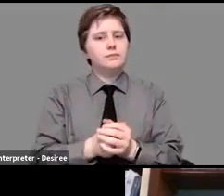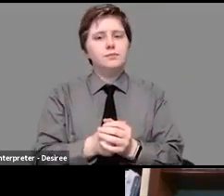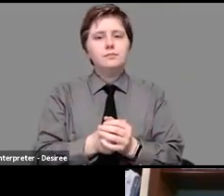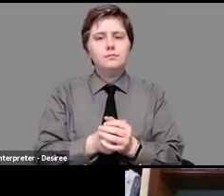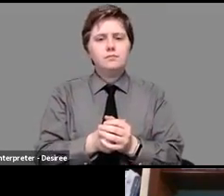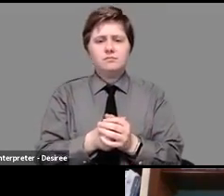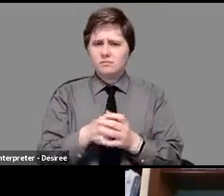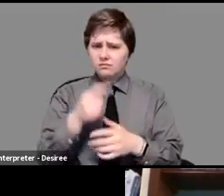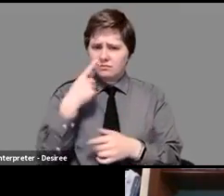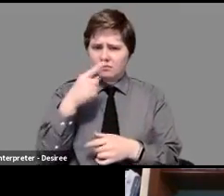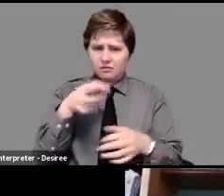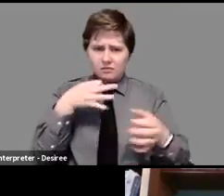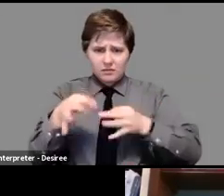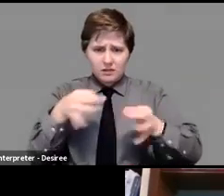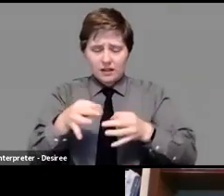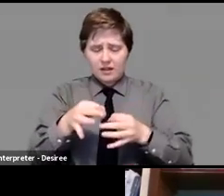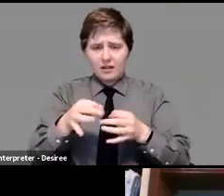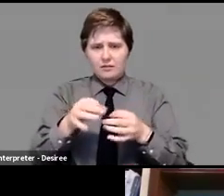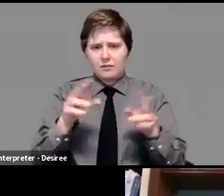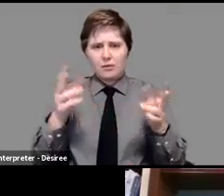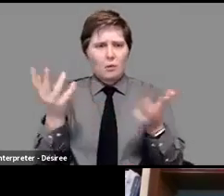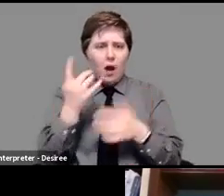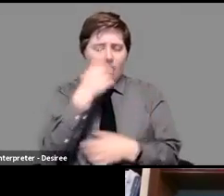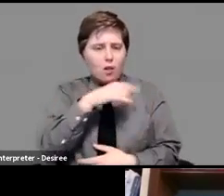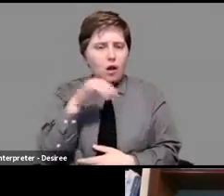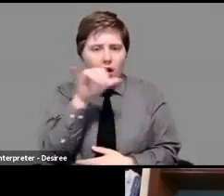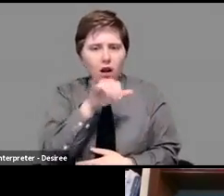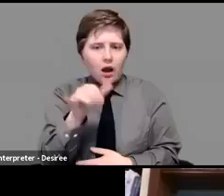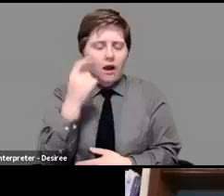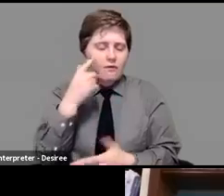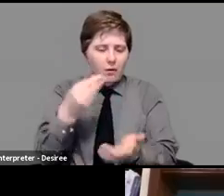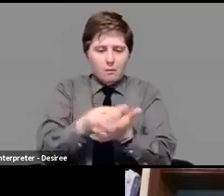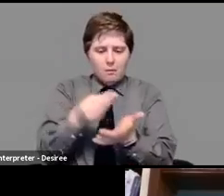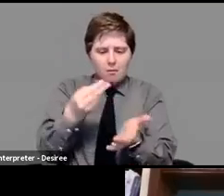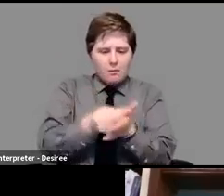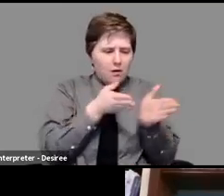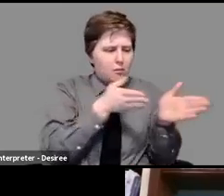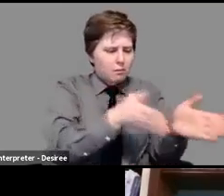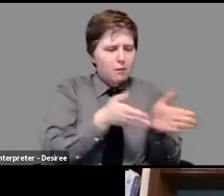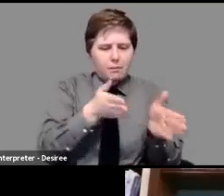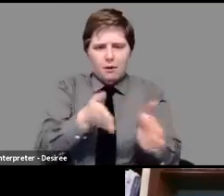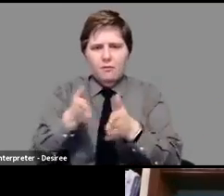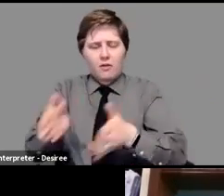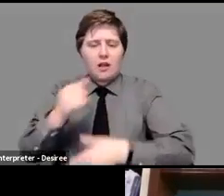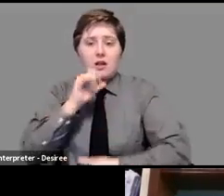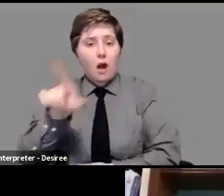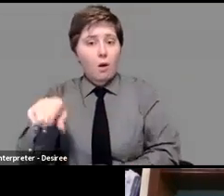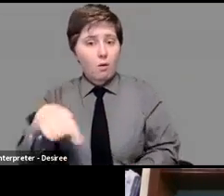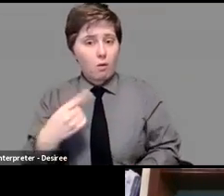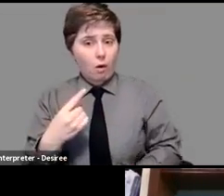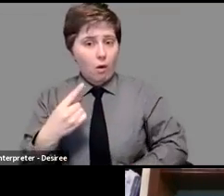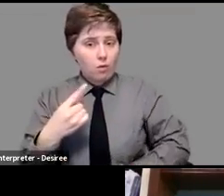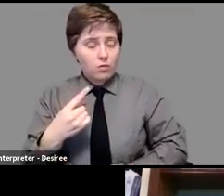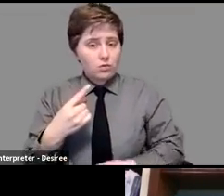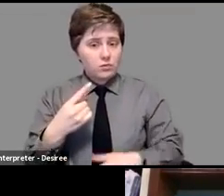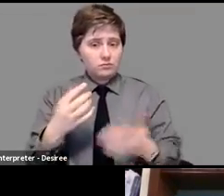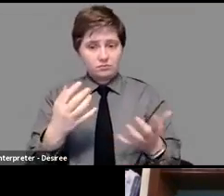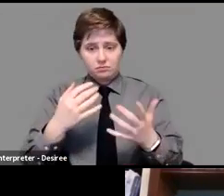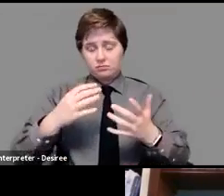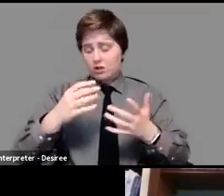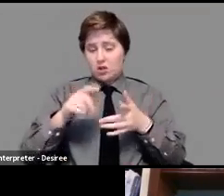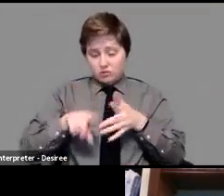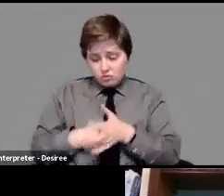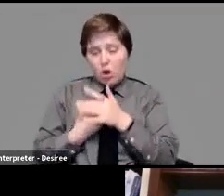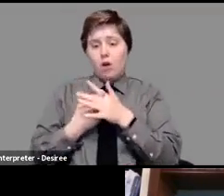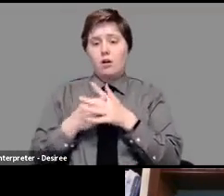so can you talk about like the landscape of funding avenues to be able to not only inject fuel to get something